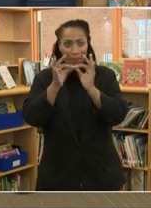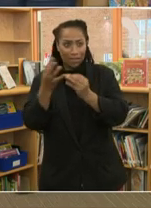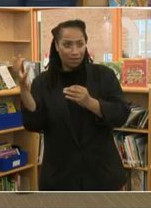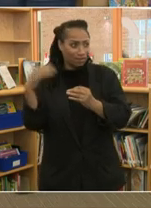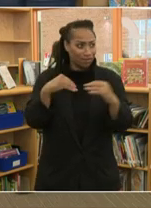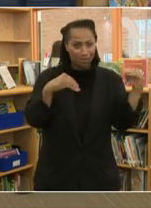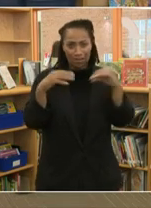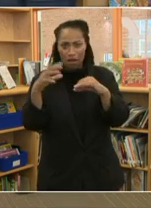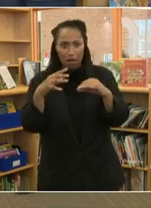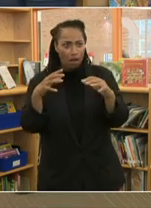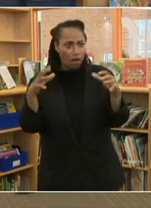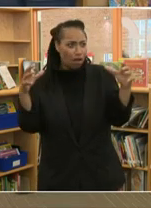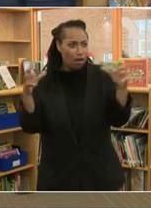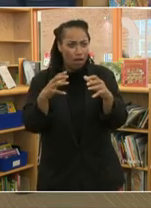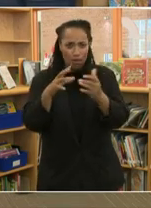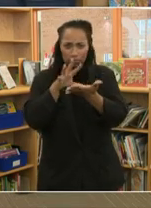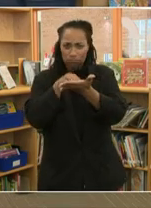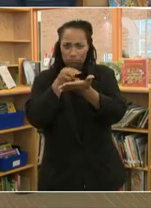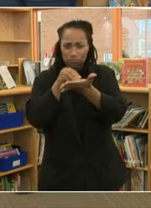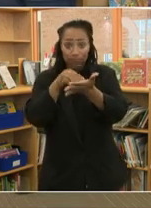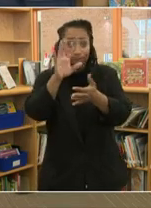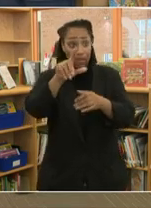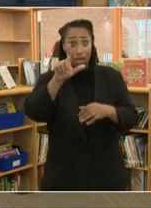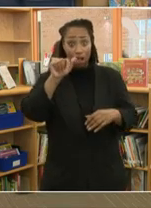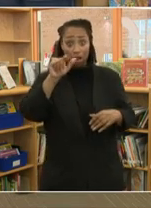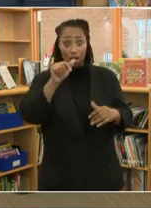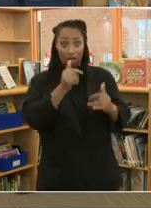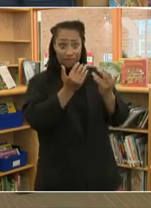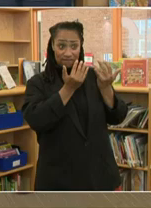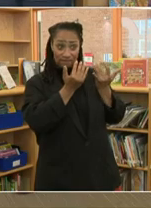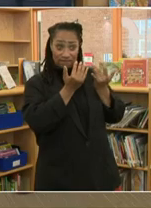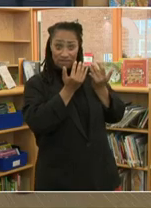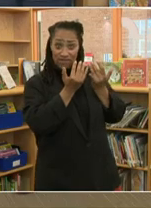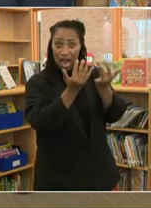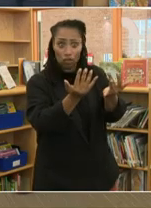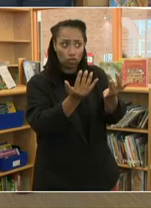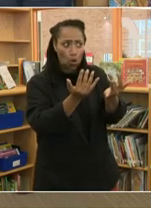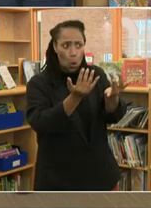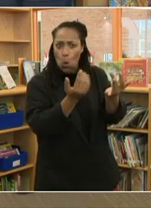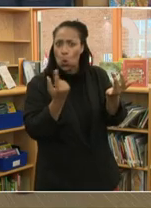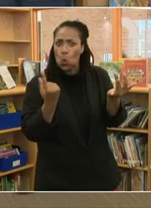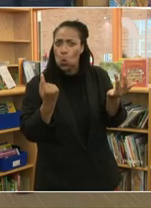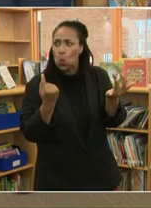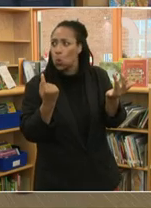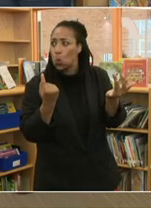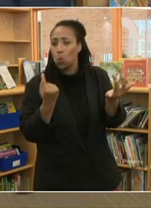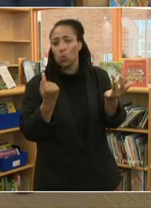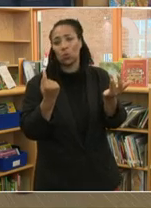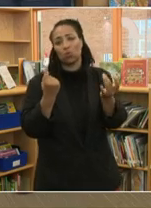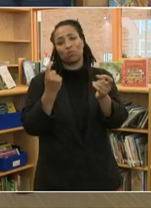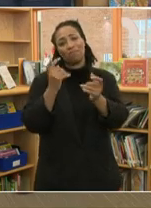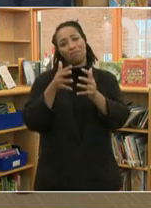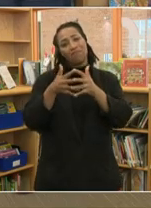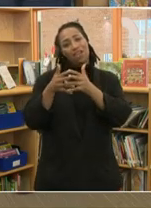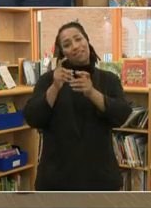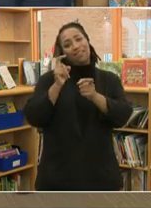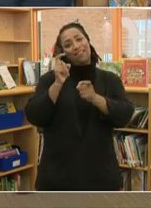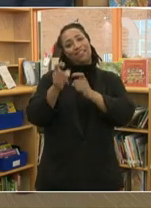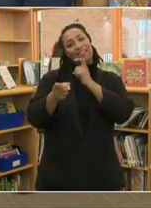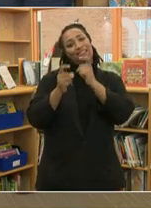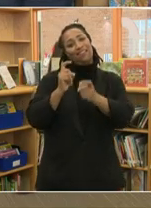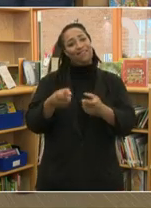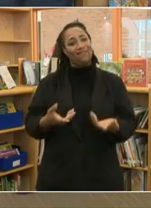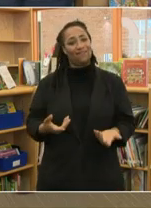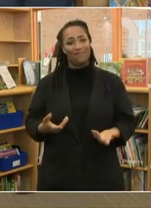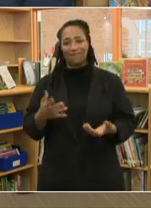now, giving matters. Those are the values on which this country were founded. We want to make giving back part of our lifestyle, part of our DNA. That's what I'm